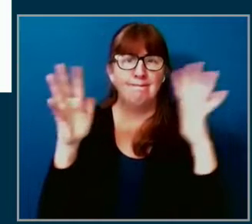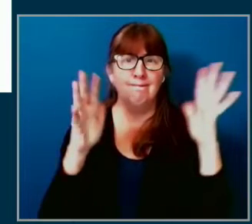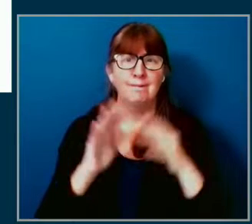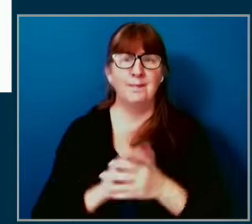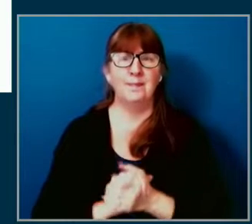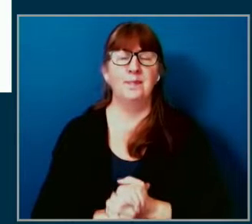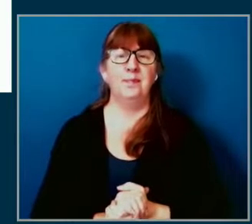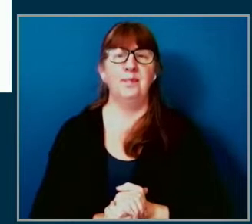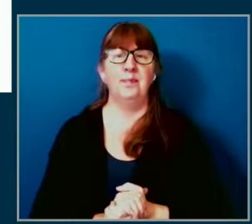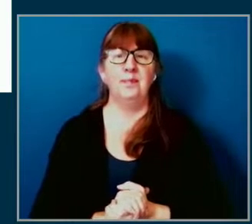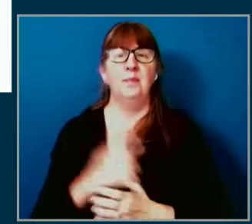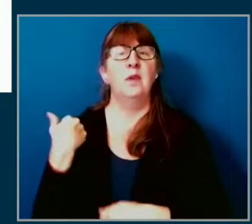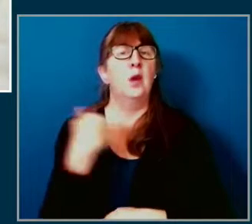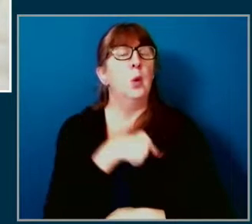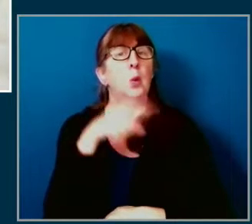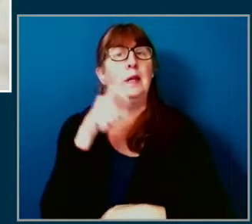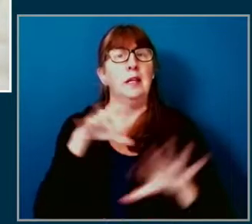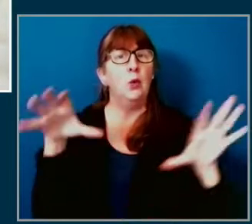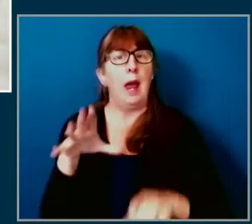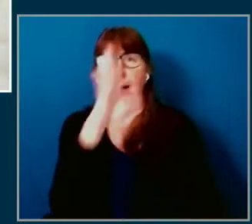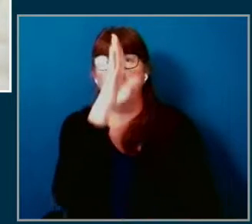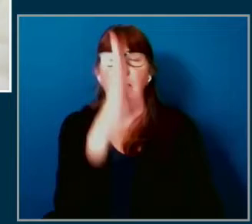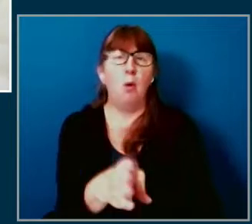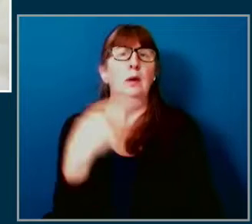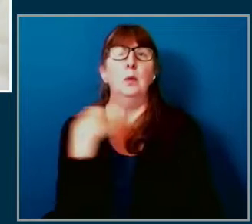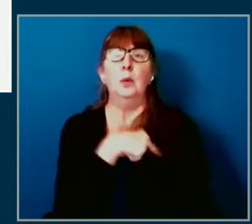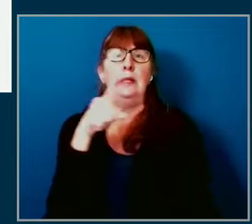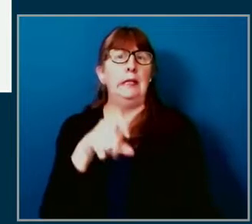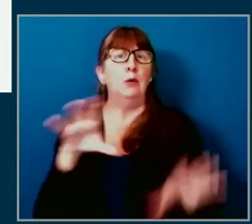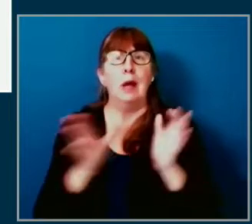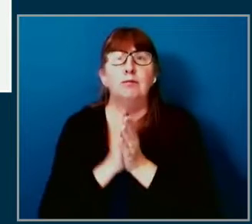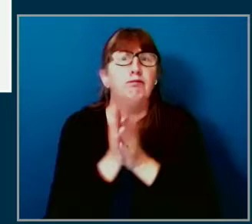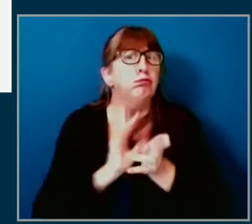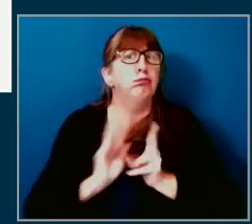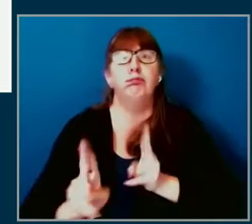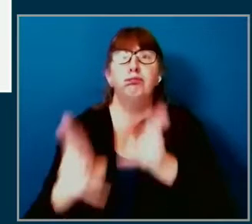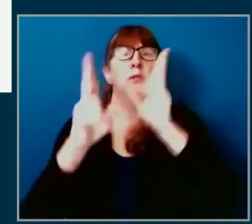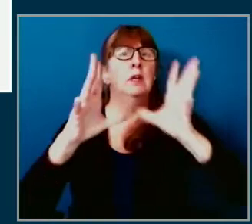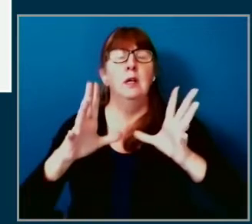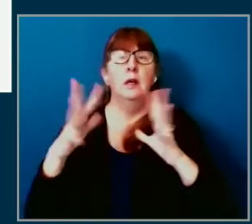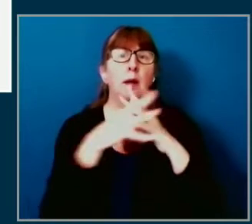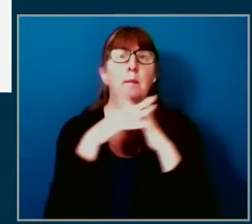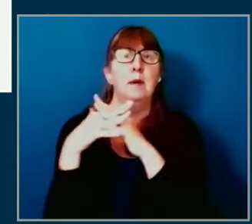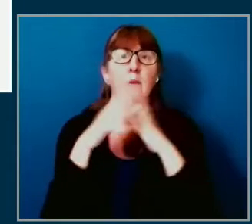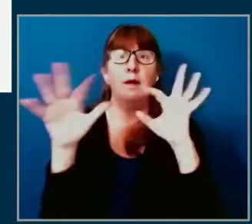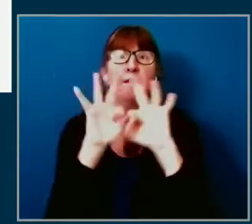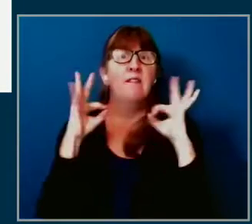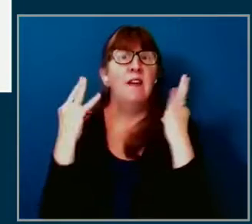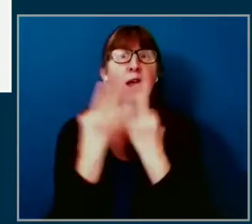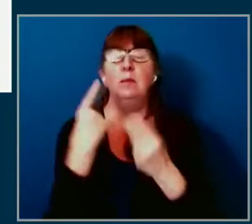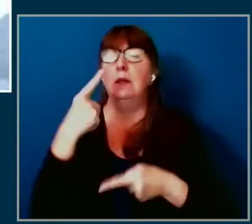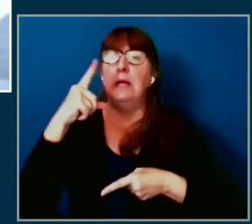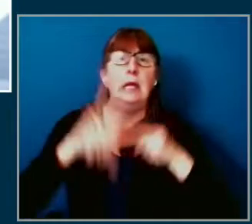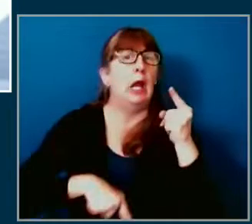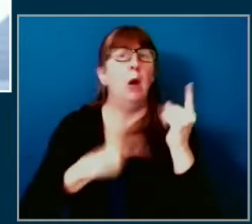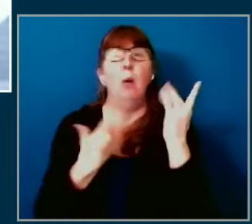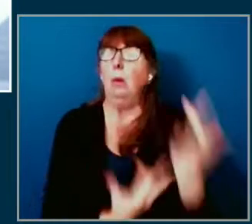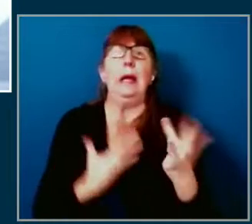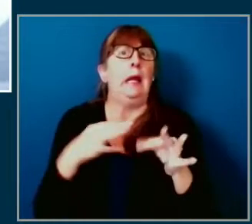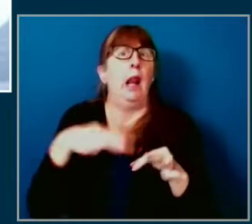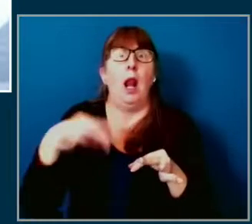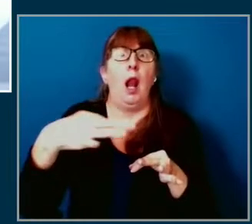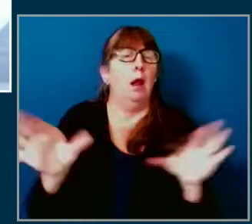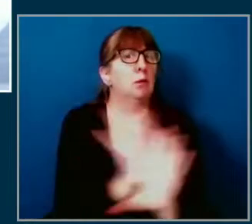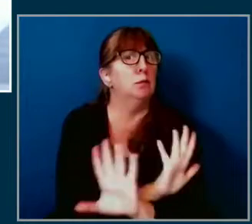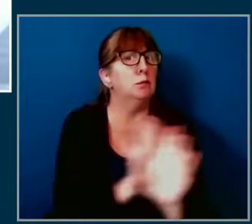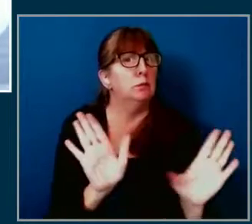We need to act boldly. We need to act urgently. American families cannot afford to wait. Lawmakers